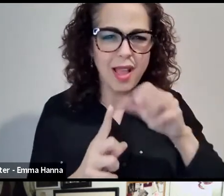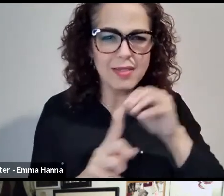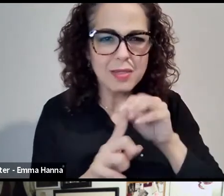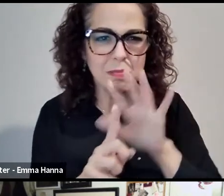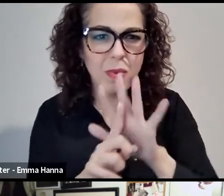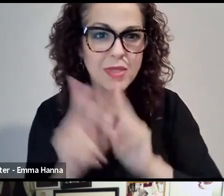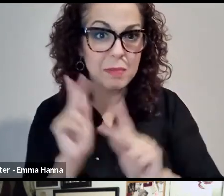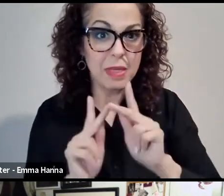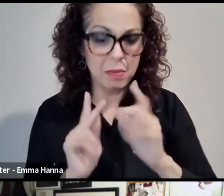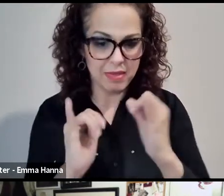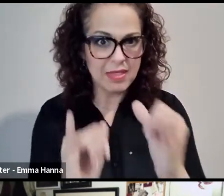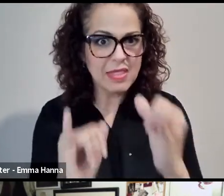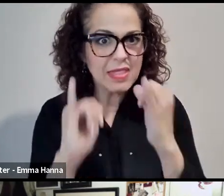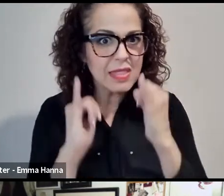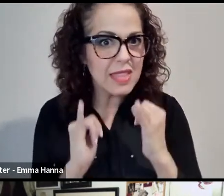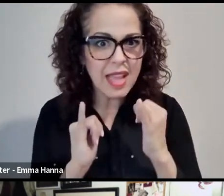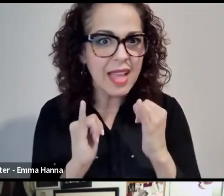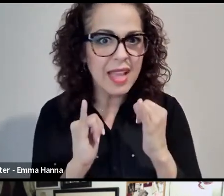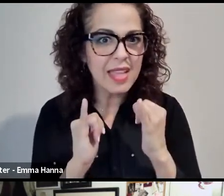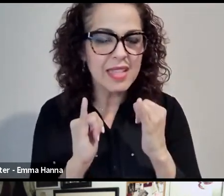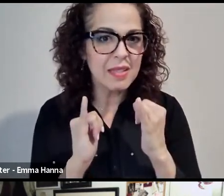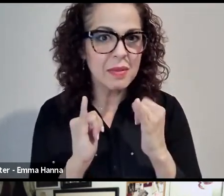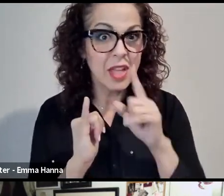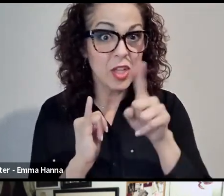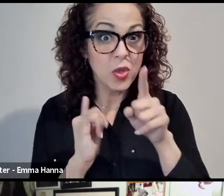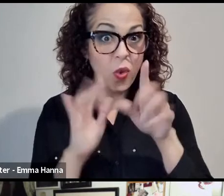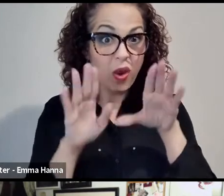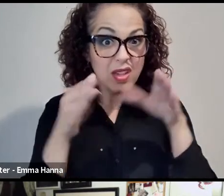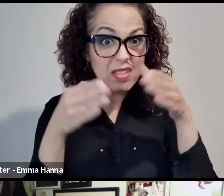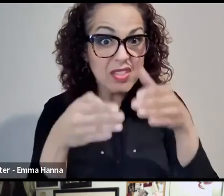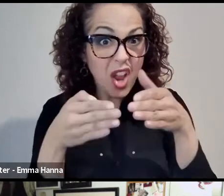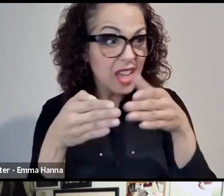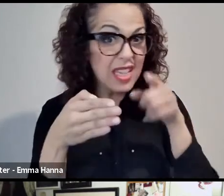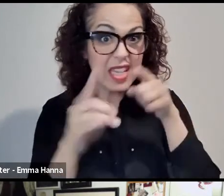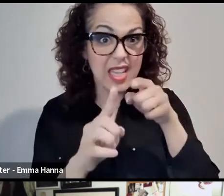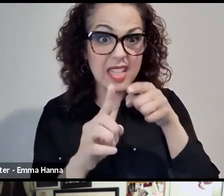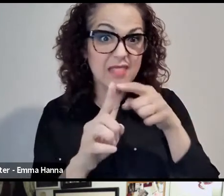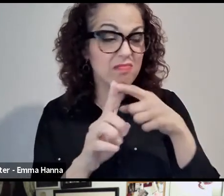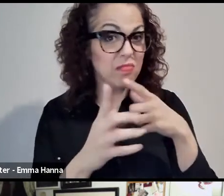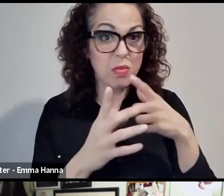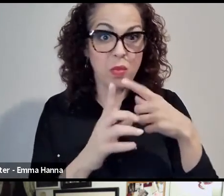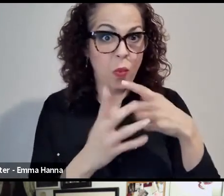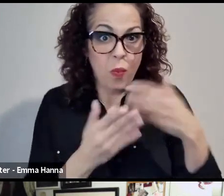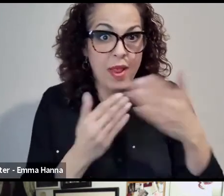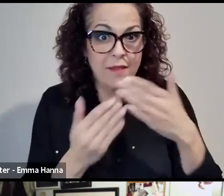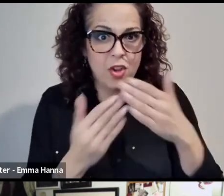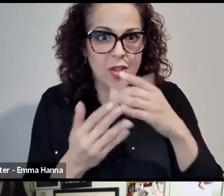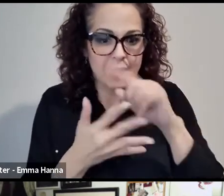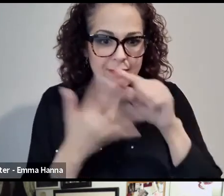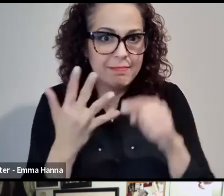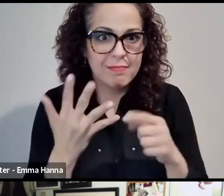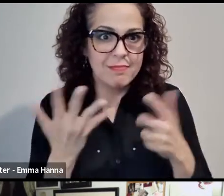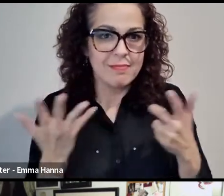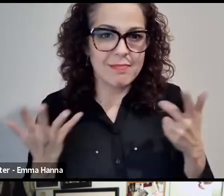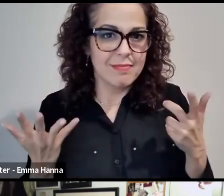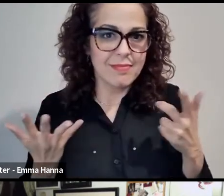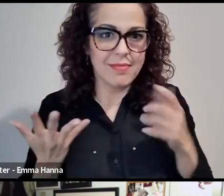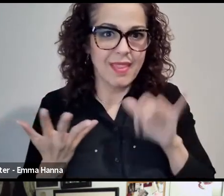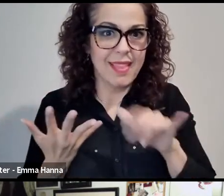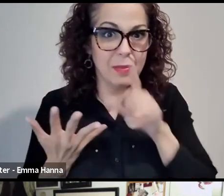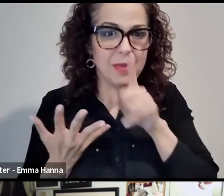you and you're targeted or you're disabled or whatever it is that gets you singled